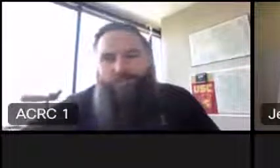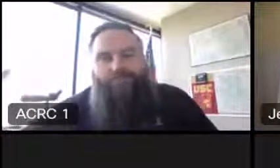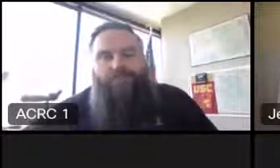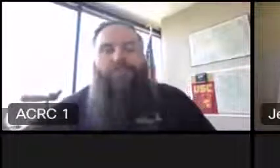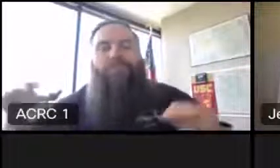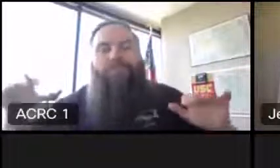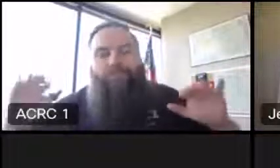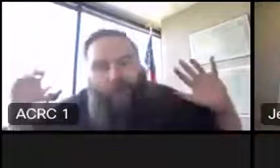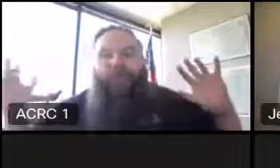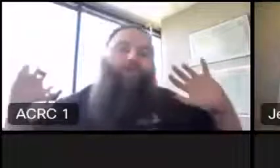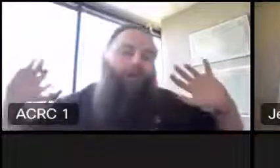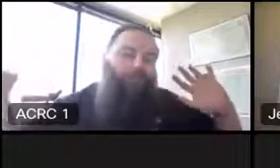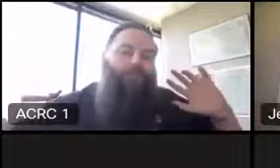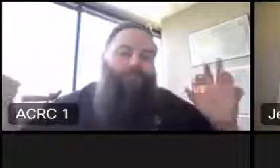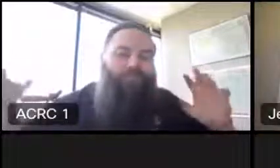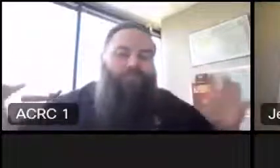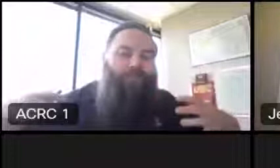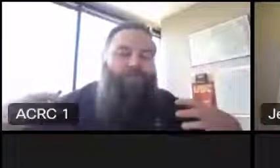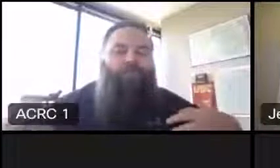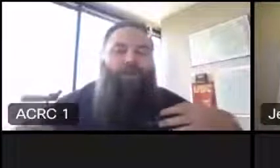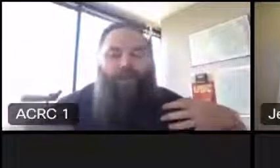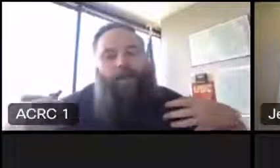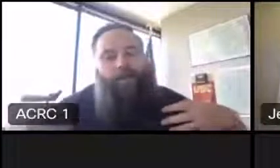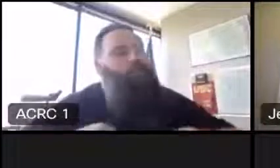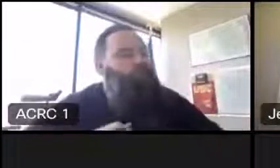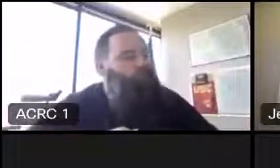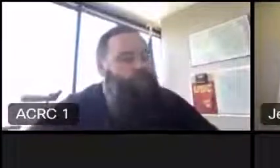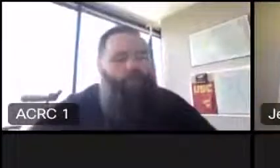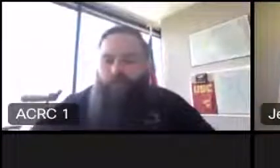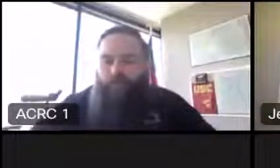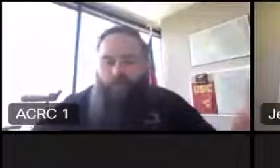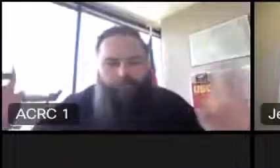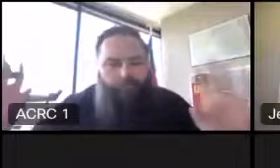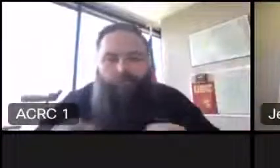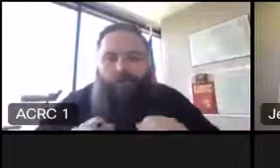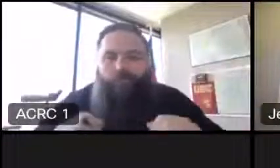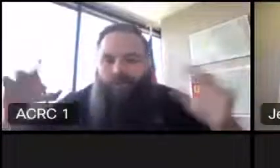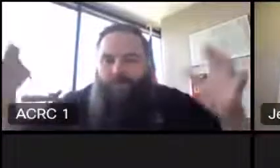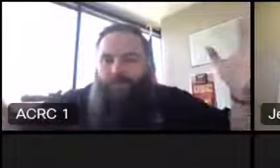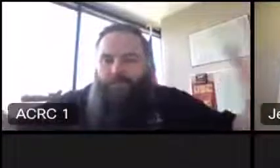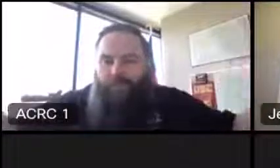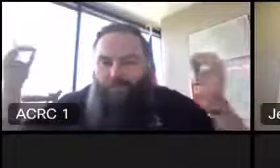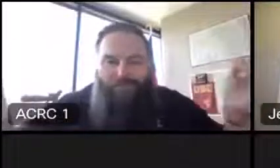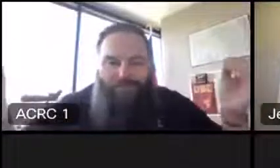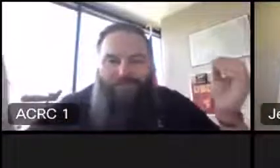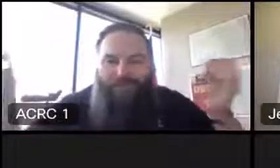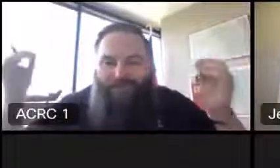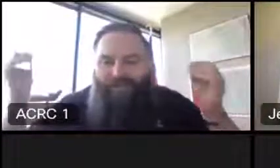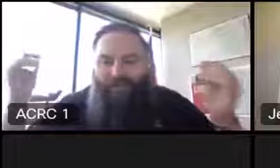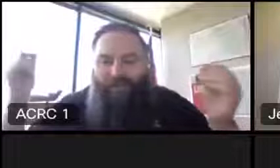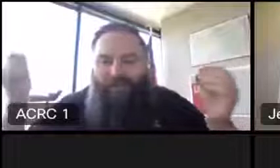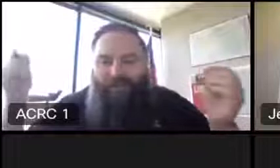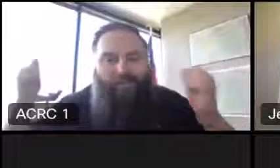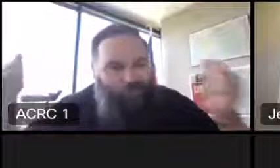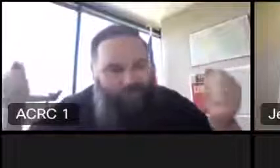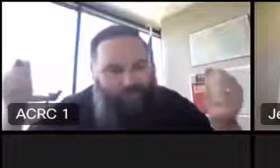services directors. So now I know what other regional centers are doing too. And I have never been too proud to take things from other regional centers that I think